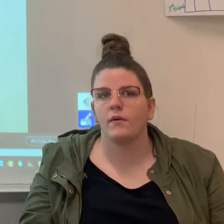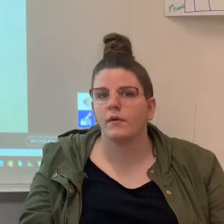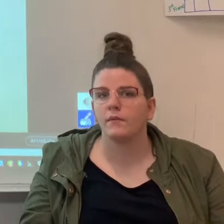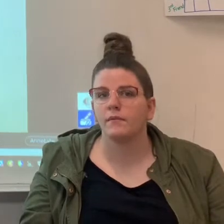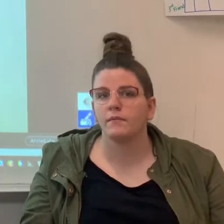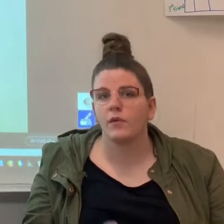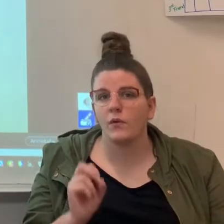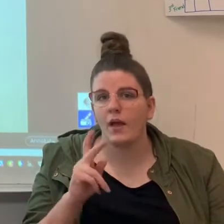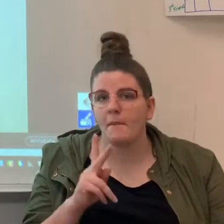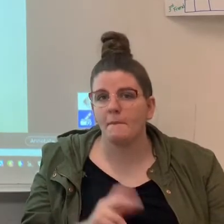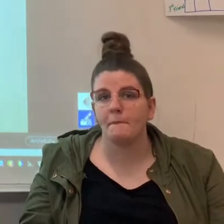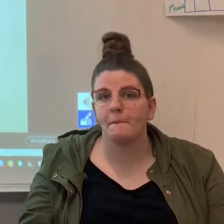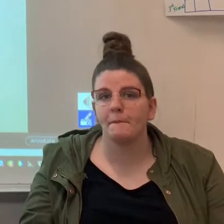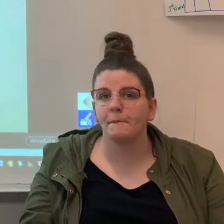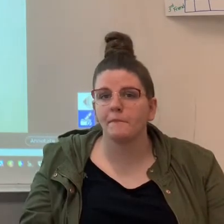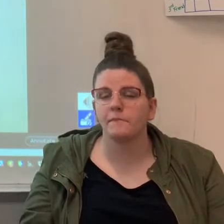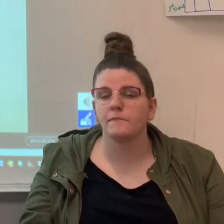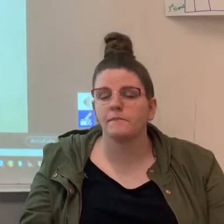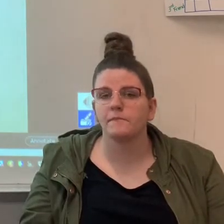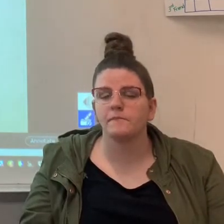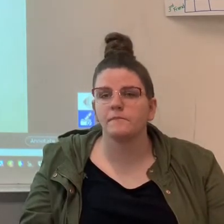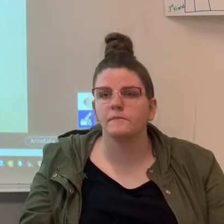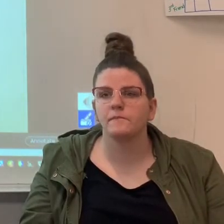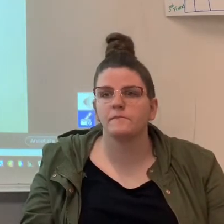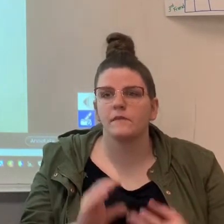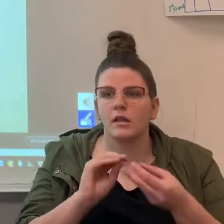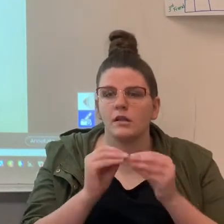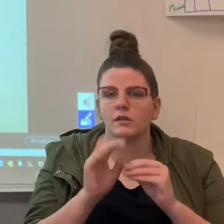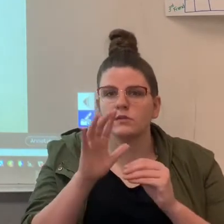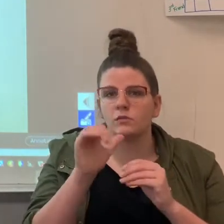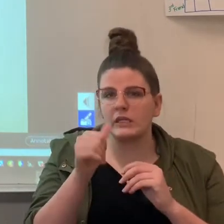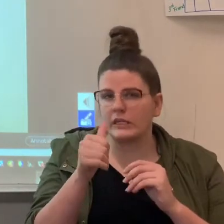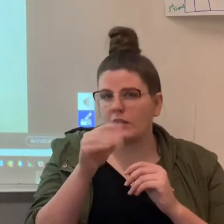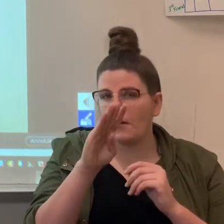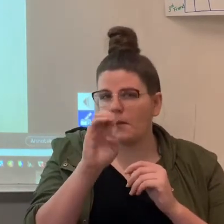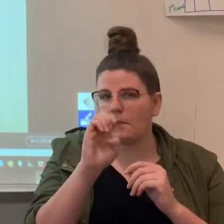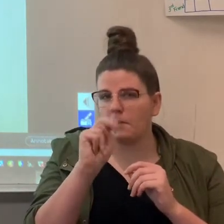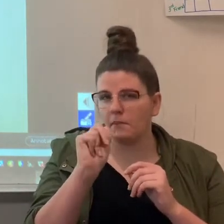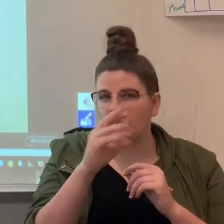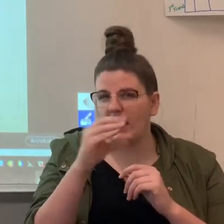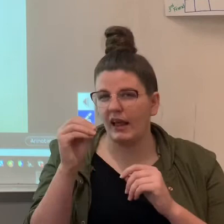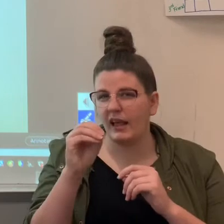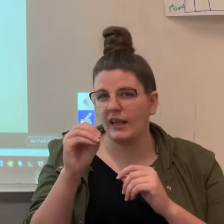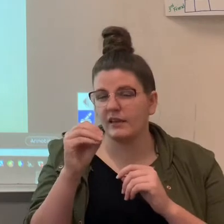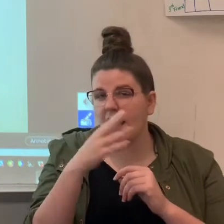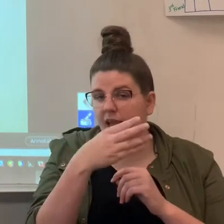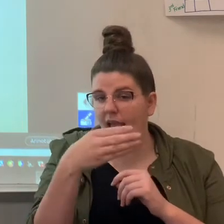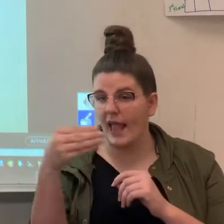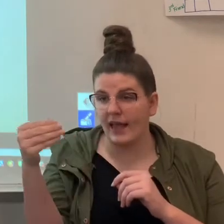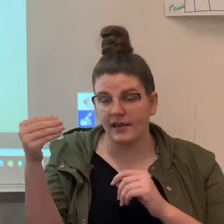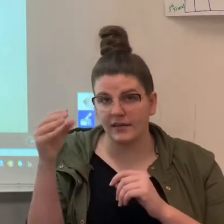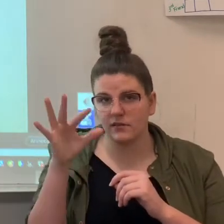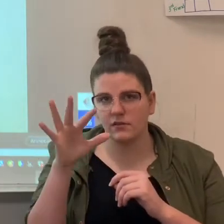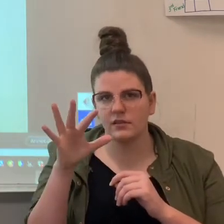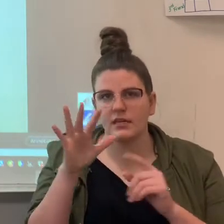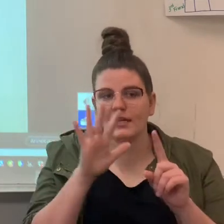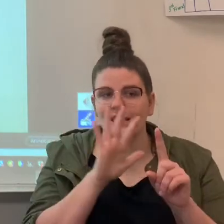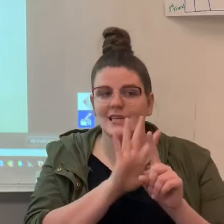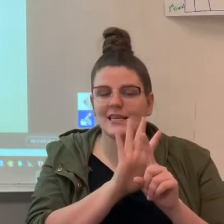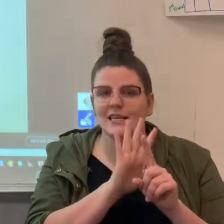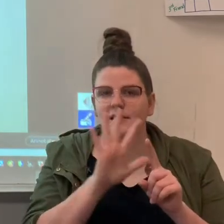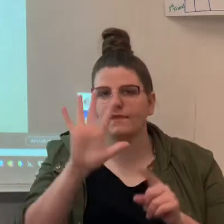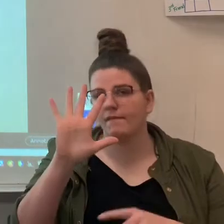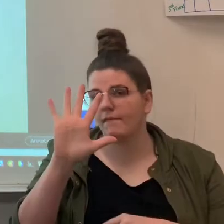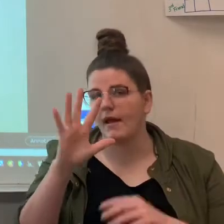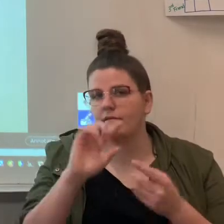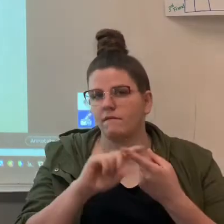All right, number 10. Ben and his 5 friends. So we have Ben and his 5 friends. So how